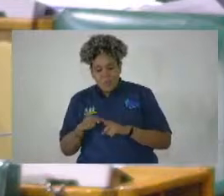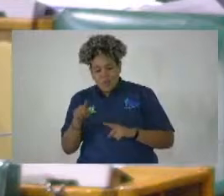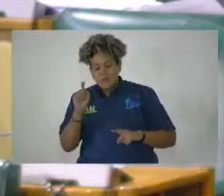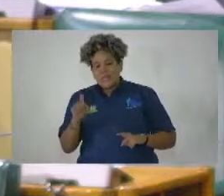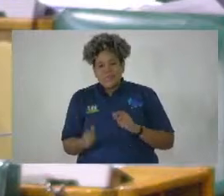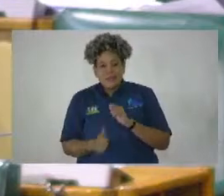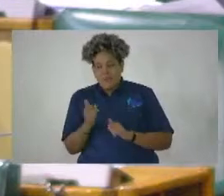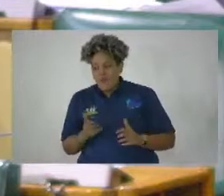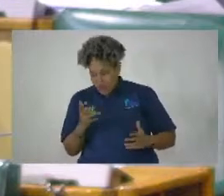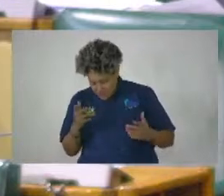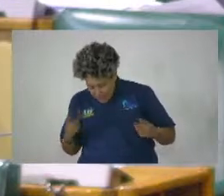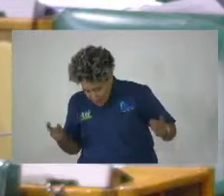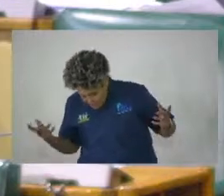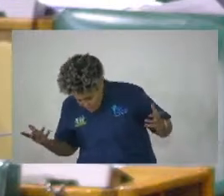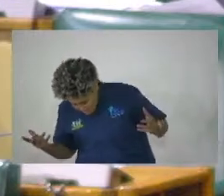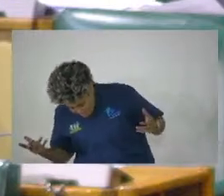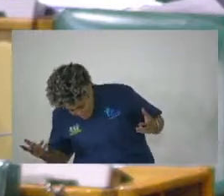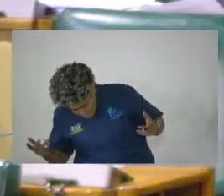most.